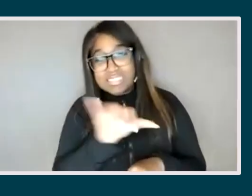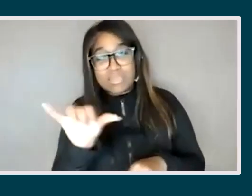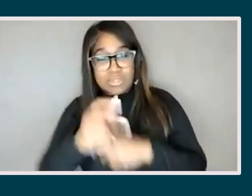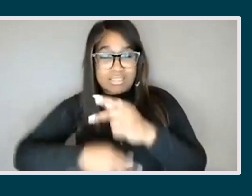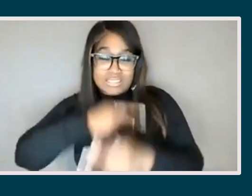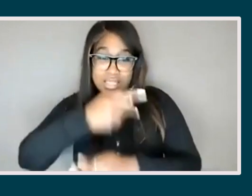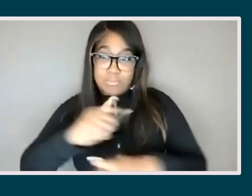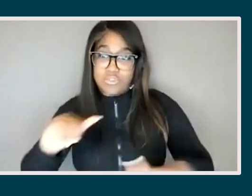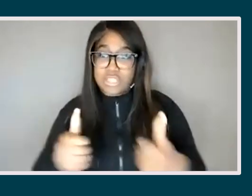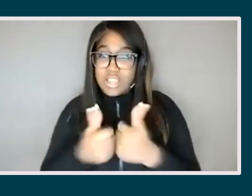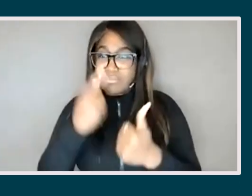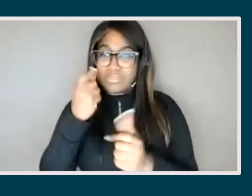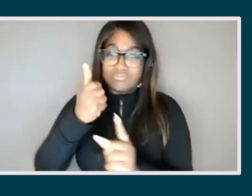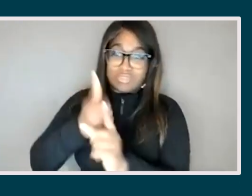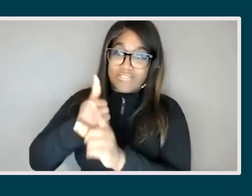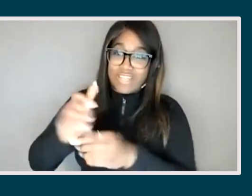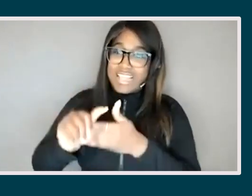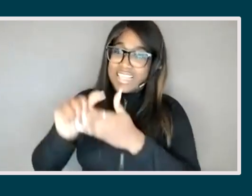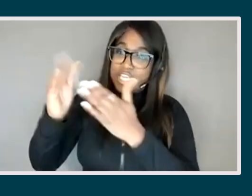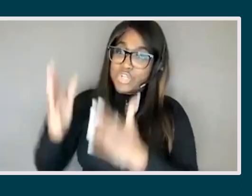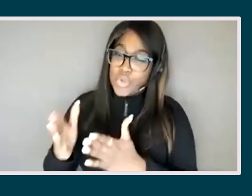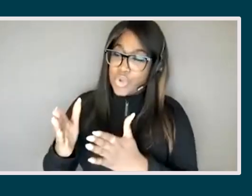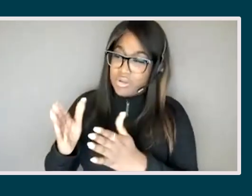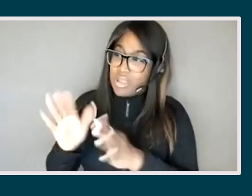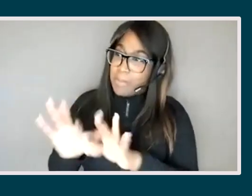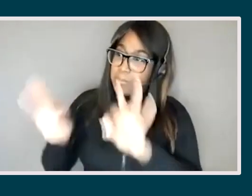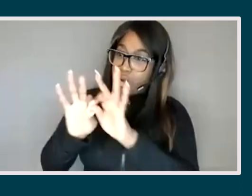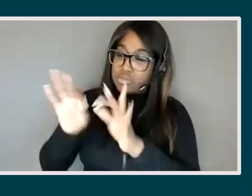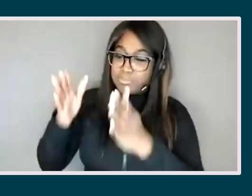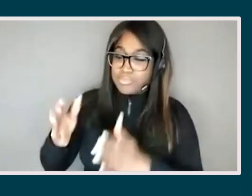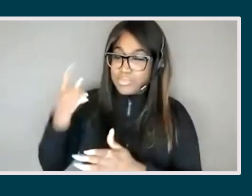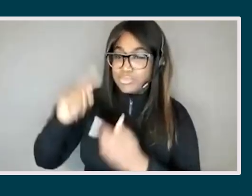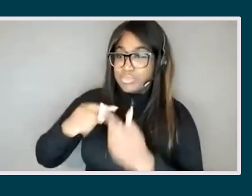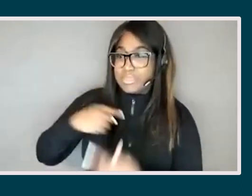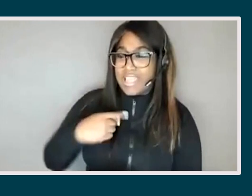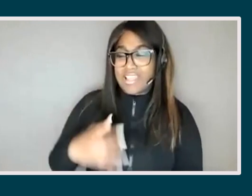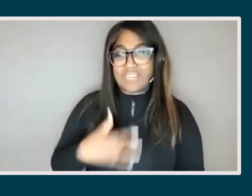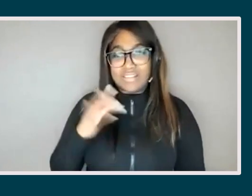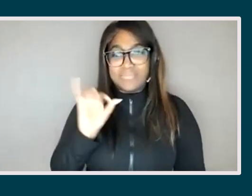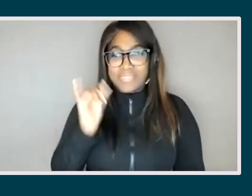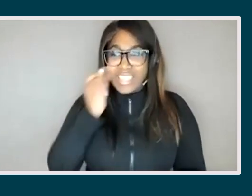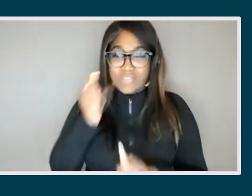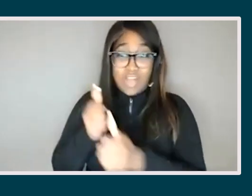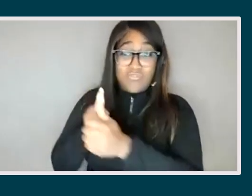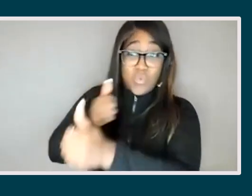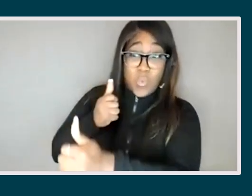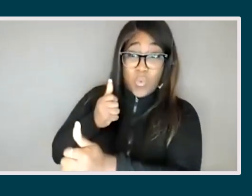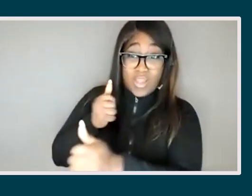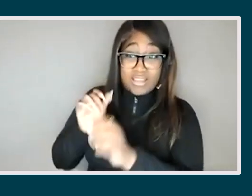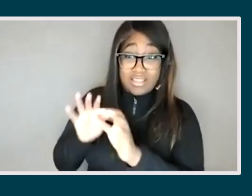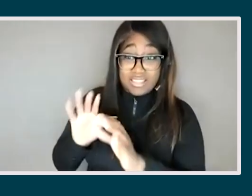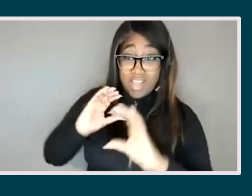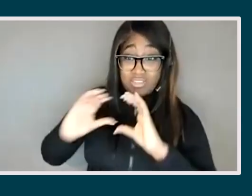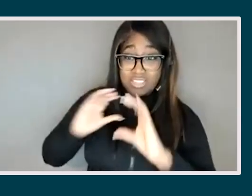you are somebody who's important to me. And I knew that if I avoided that conversation, one, I wouldn't feel